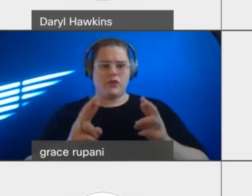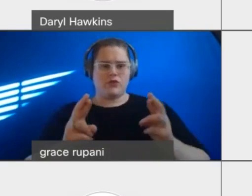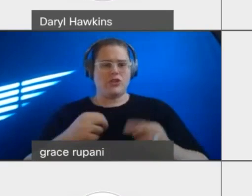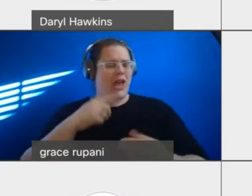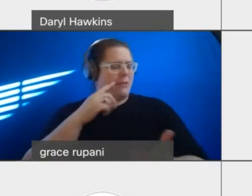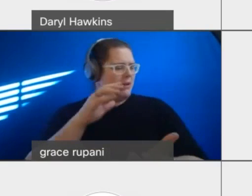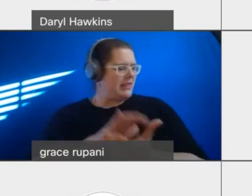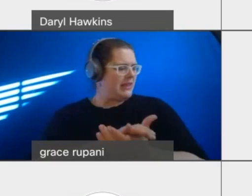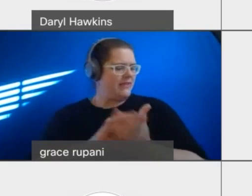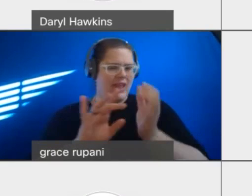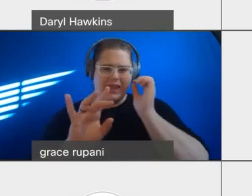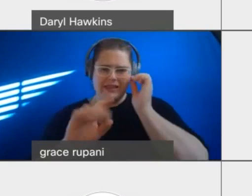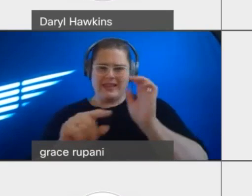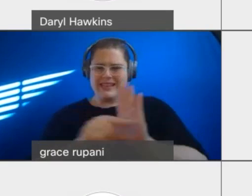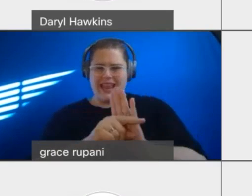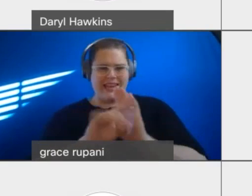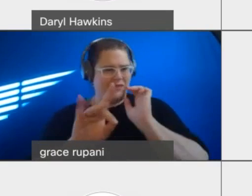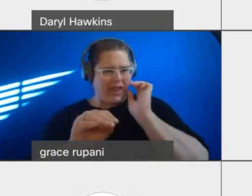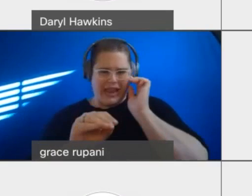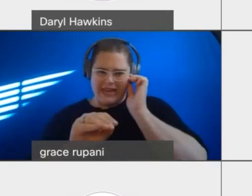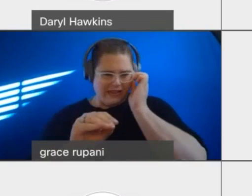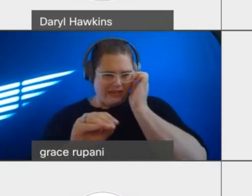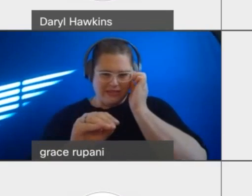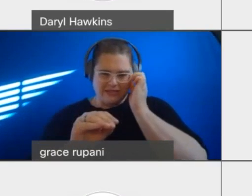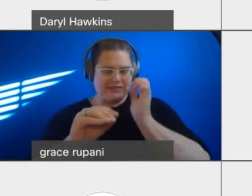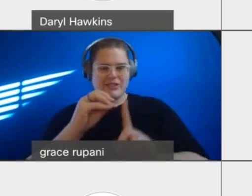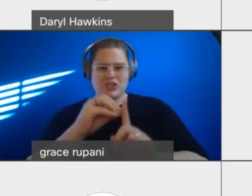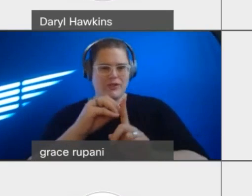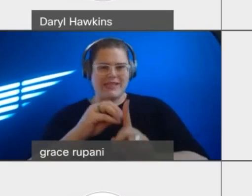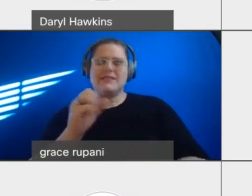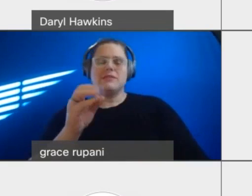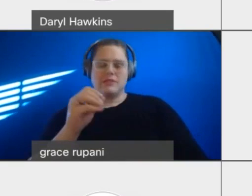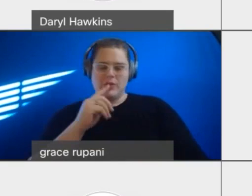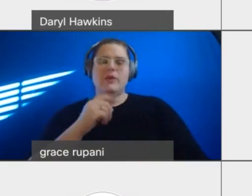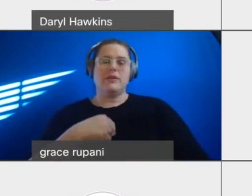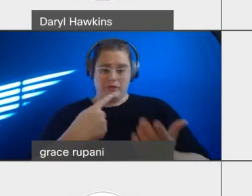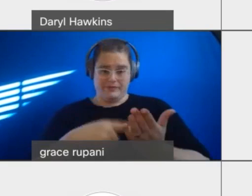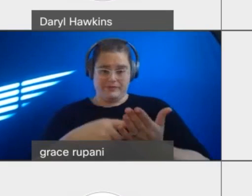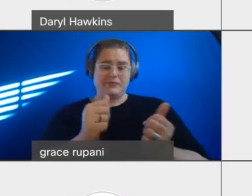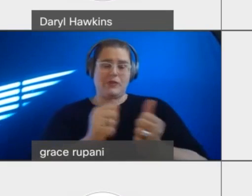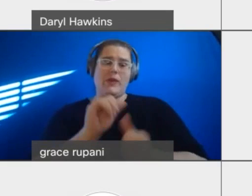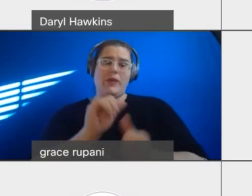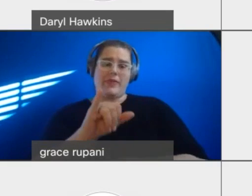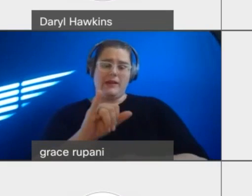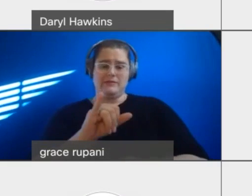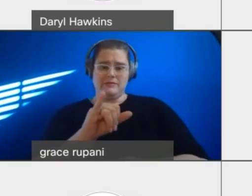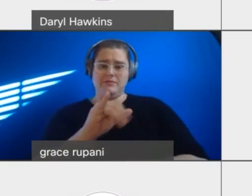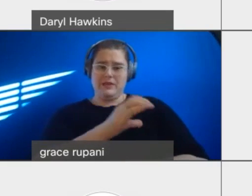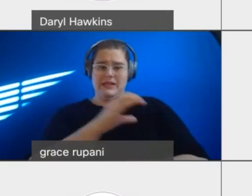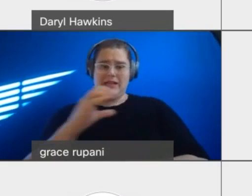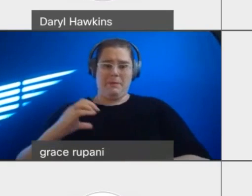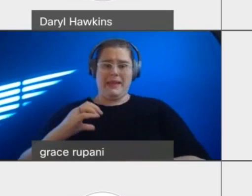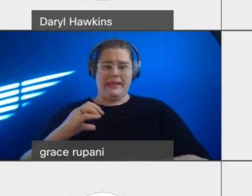80 degrees below zero. So in discussion with the nurse who's on the committee, the vaccine committee,